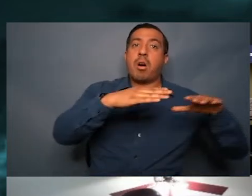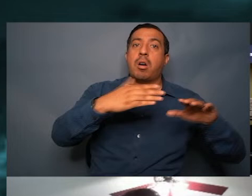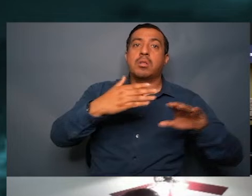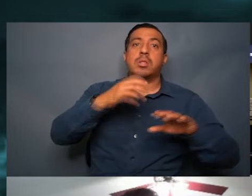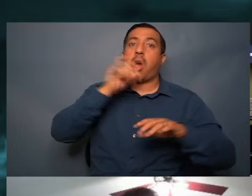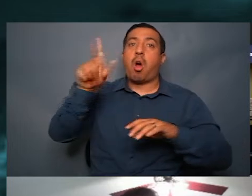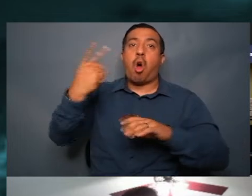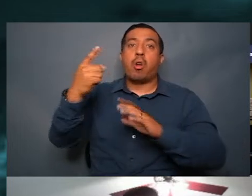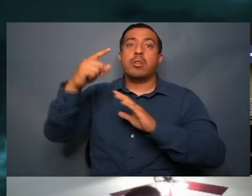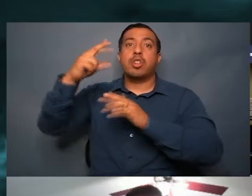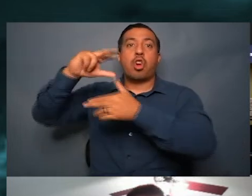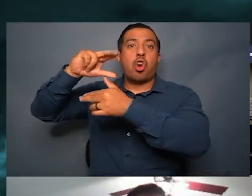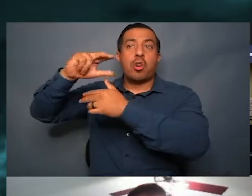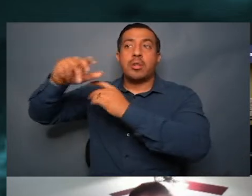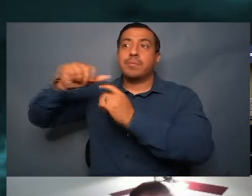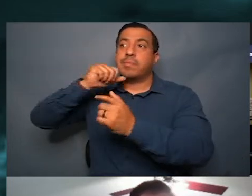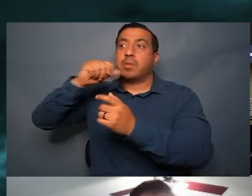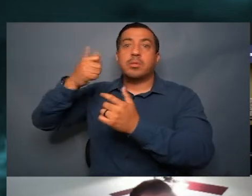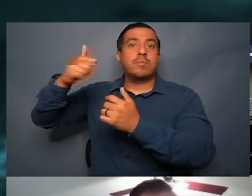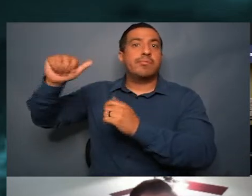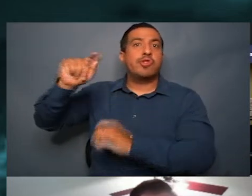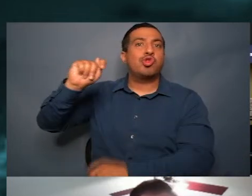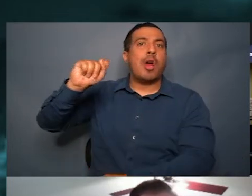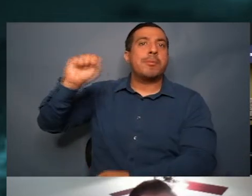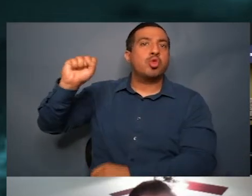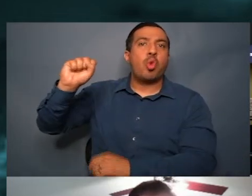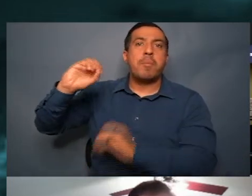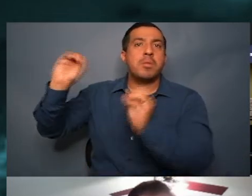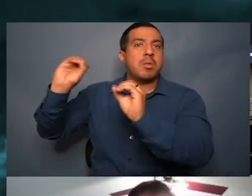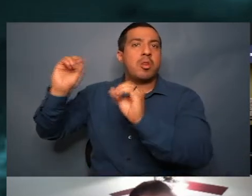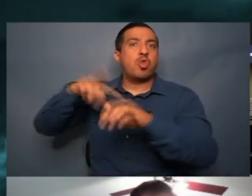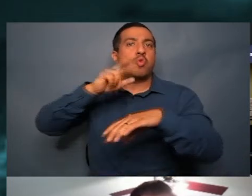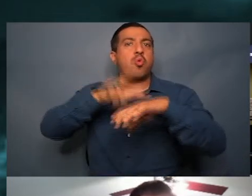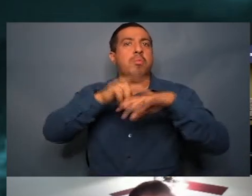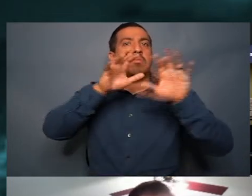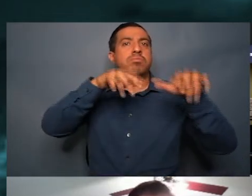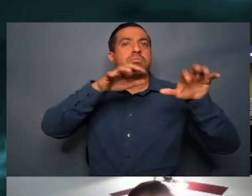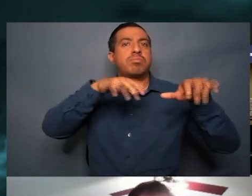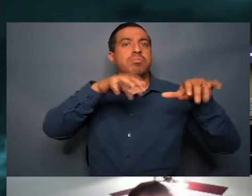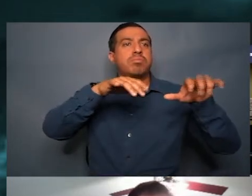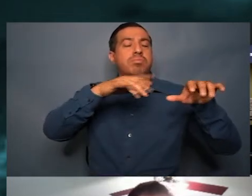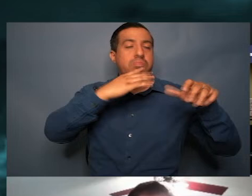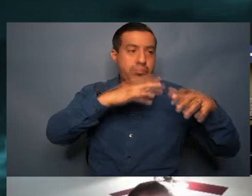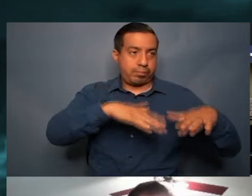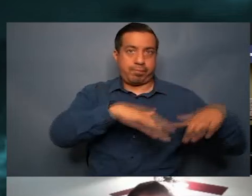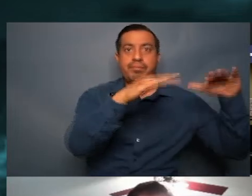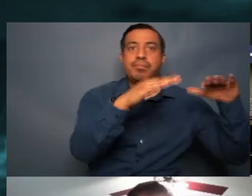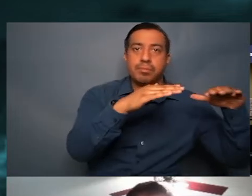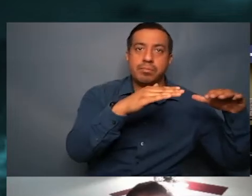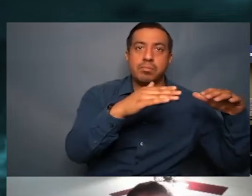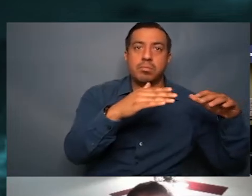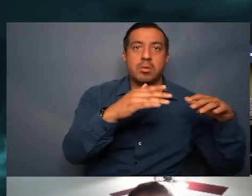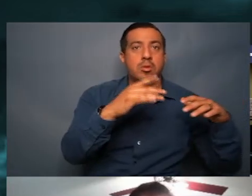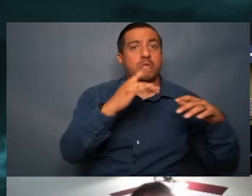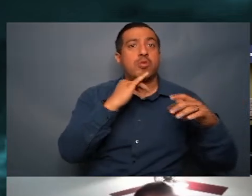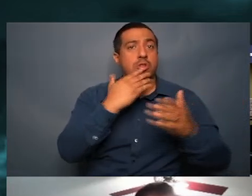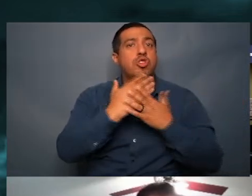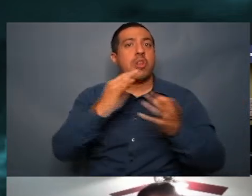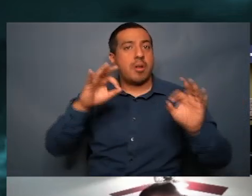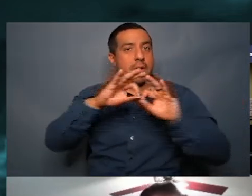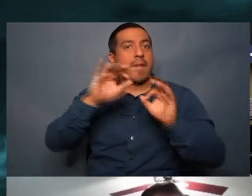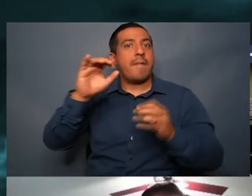season, absolutely nothing to do with tropical storms and hurricanes. And so this is a year-long investment that's really important. If you're outside